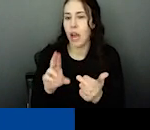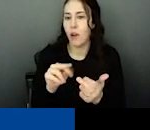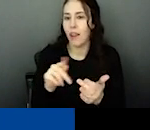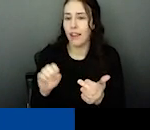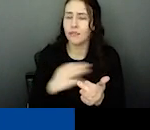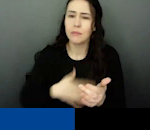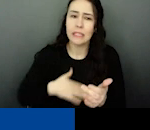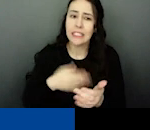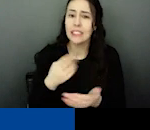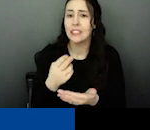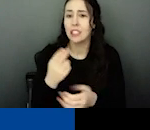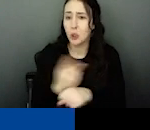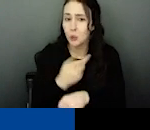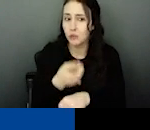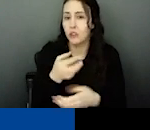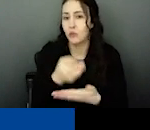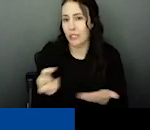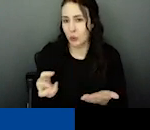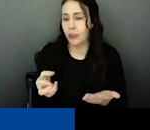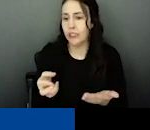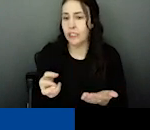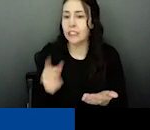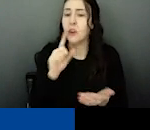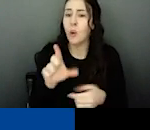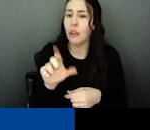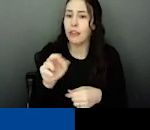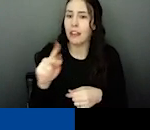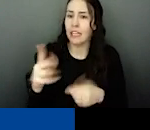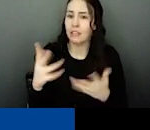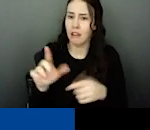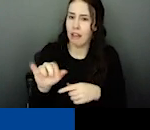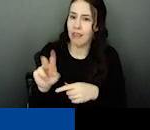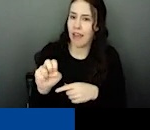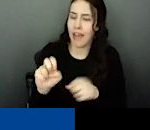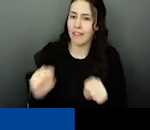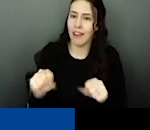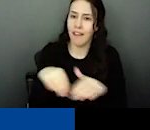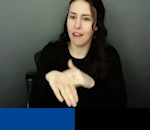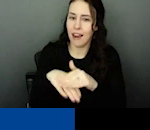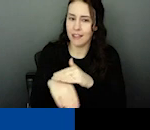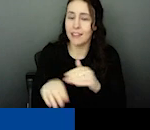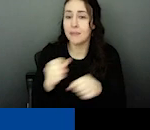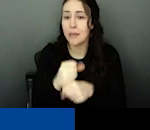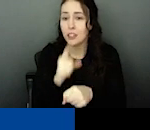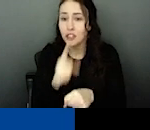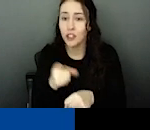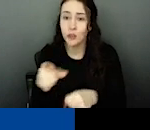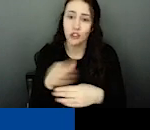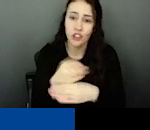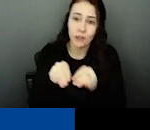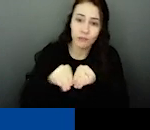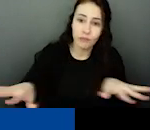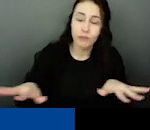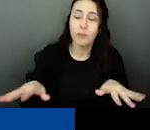get this presentation. So the links are live. And so make sure you share this widely so that everyone